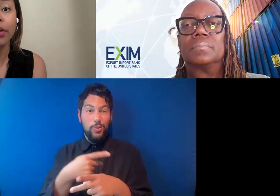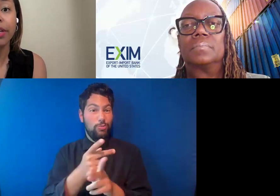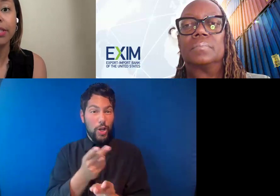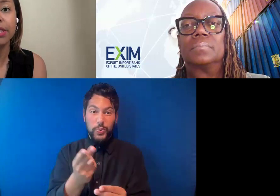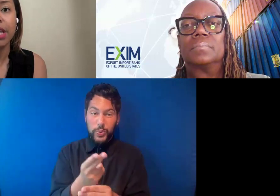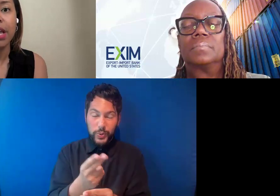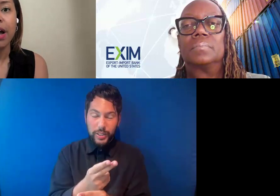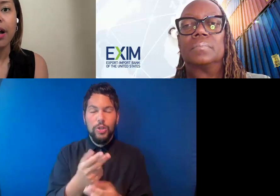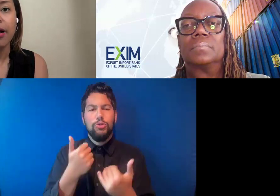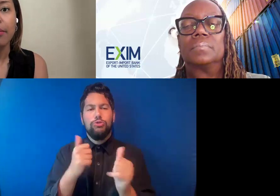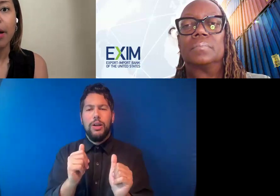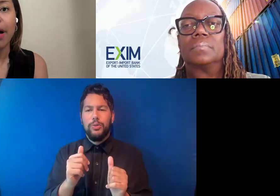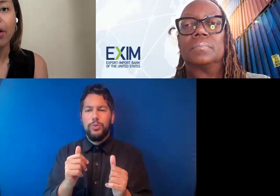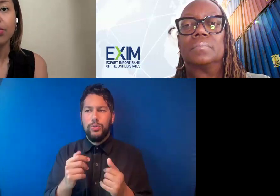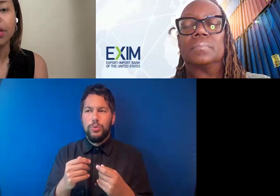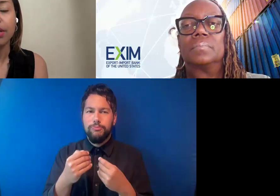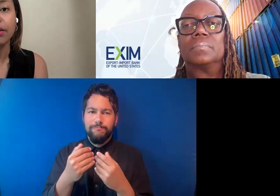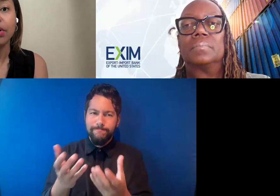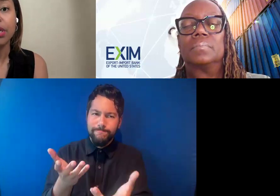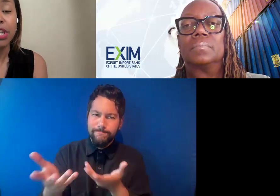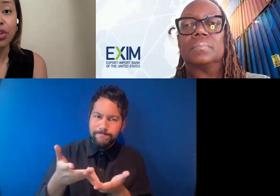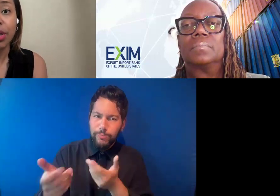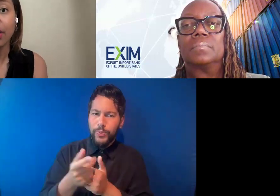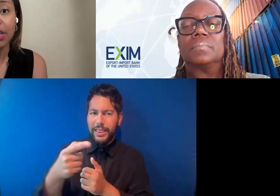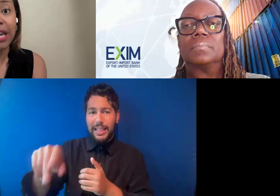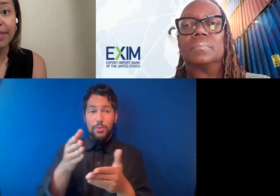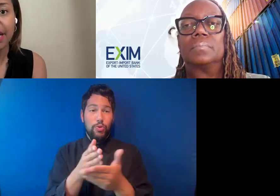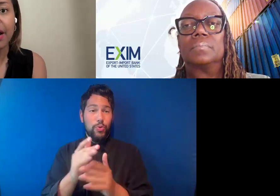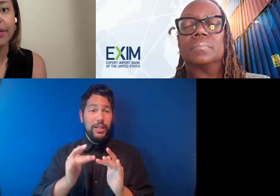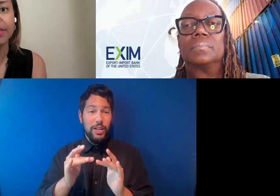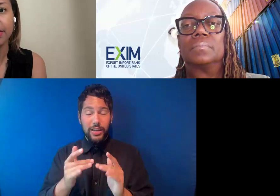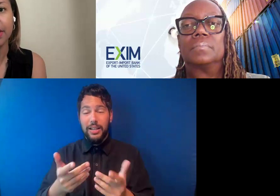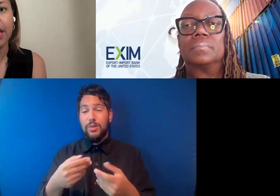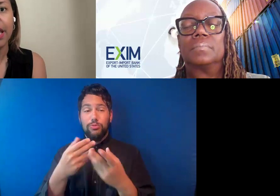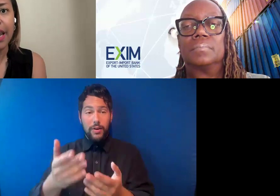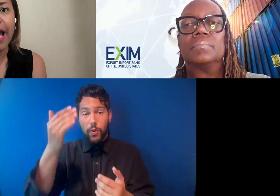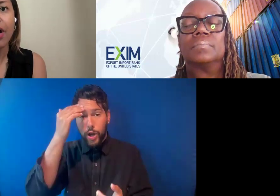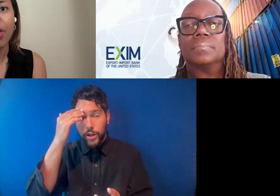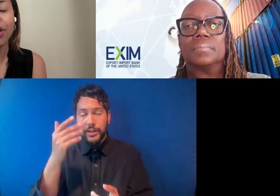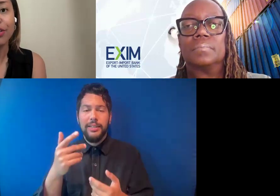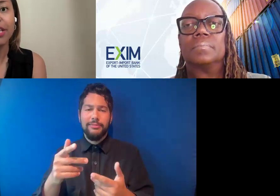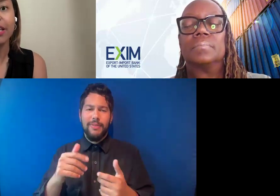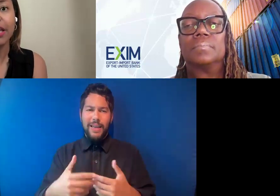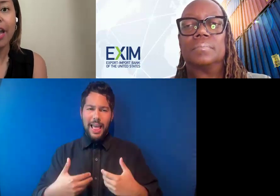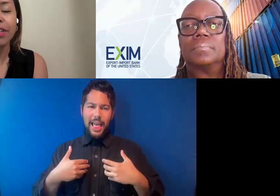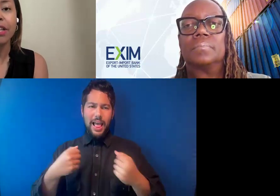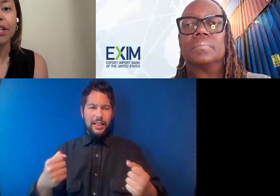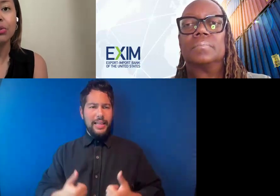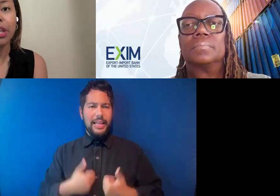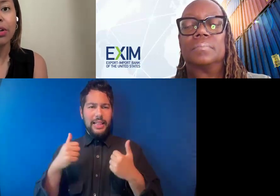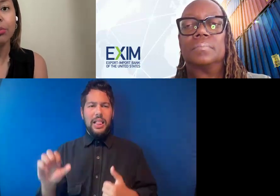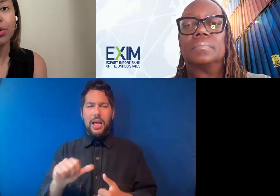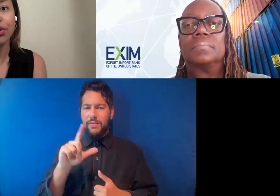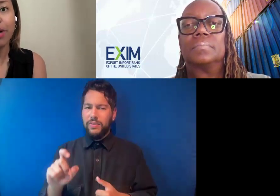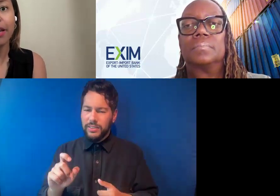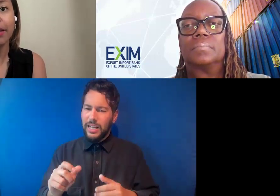trying to bring awareness about, continuing healthy lifestyles and how understanding